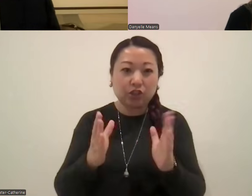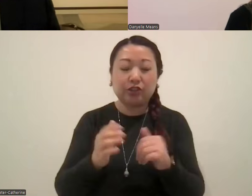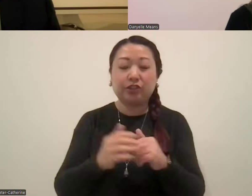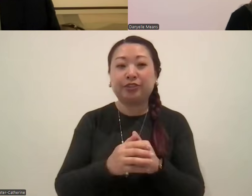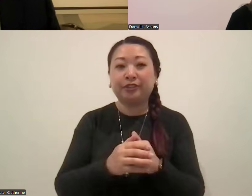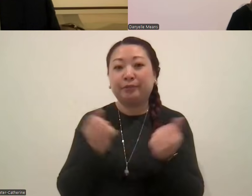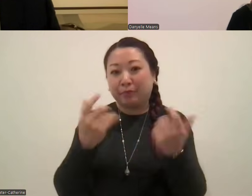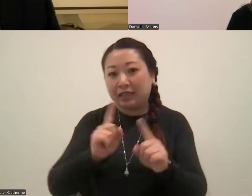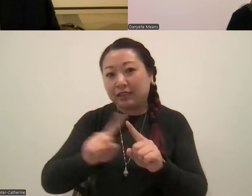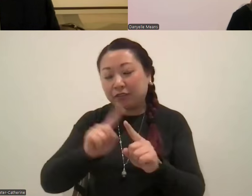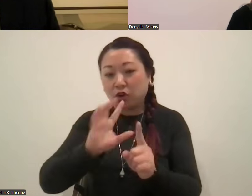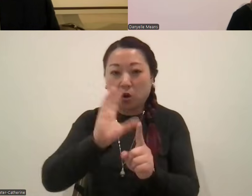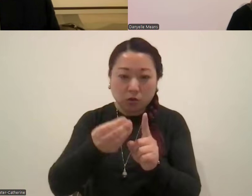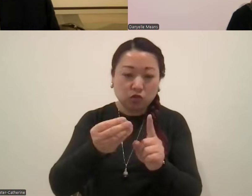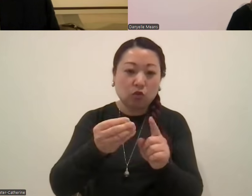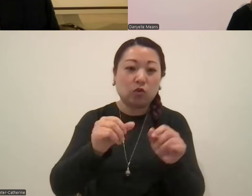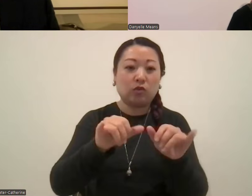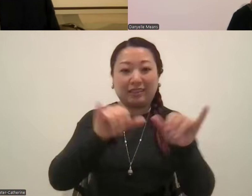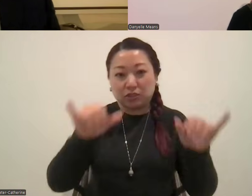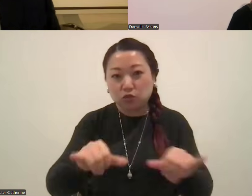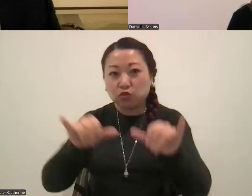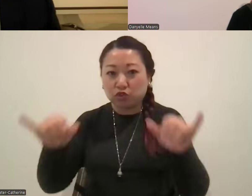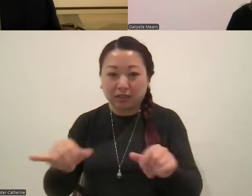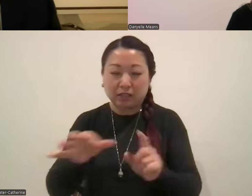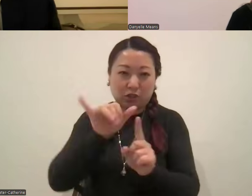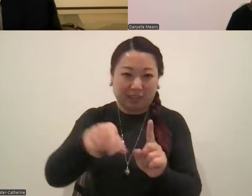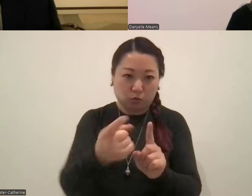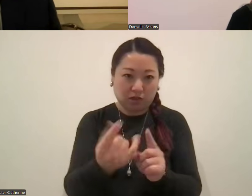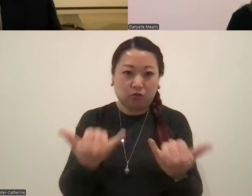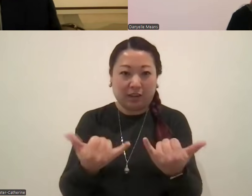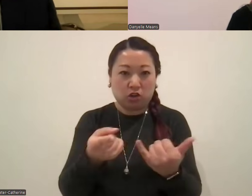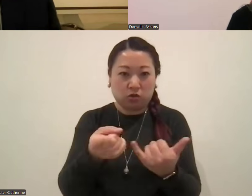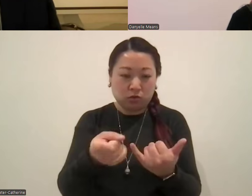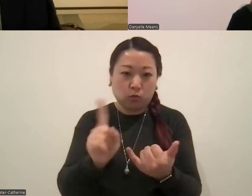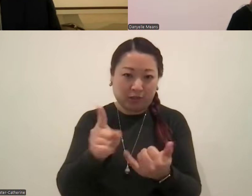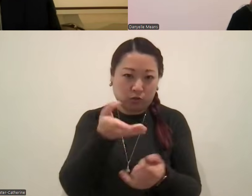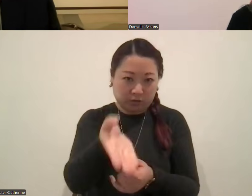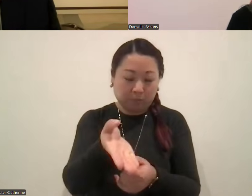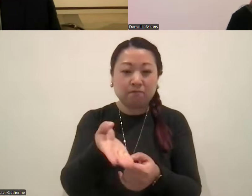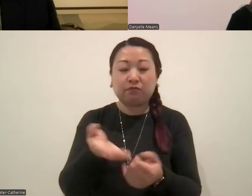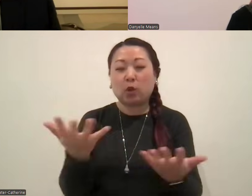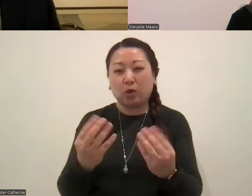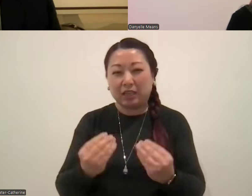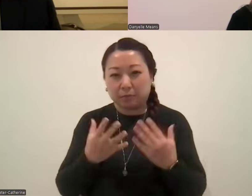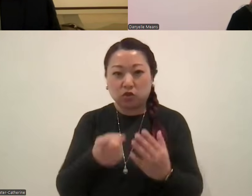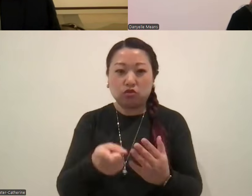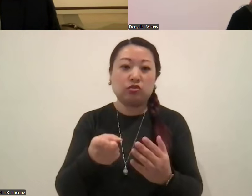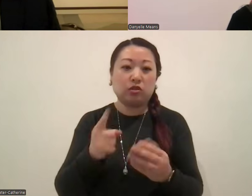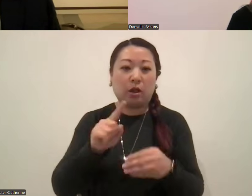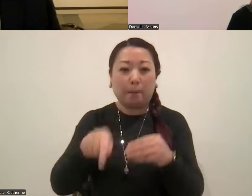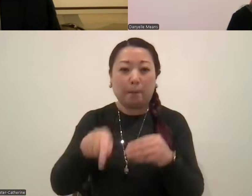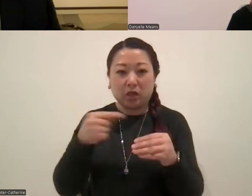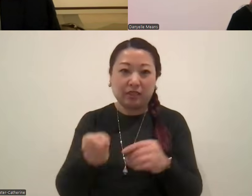different cultural institutions, and especially the one you're at now, what inspires you right now about this moment